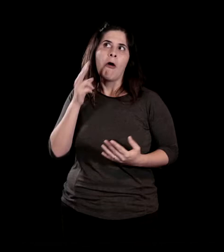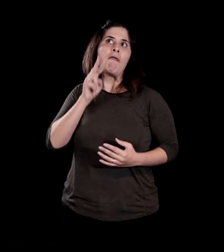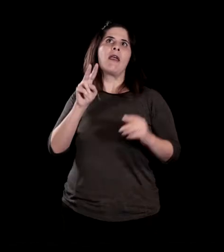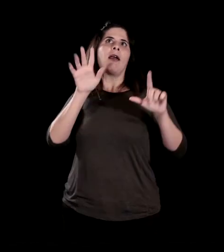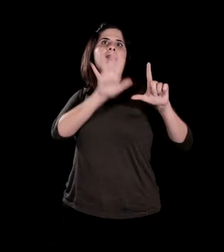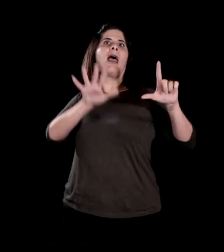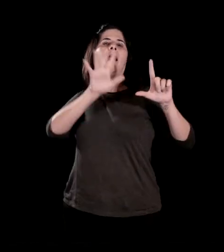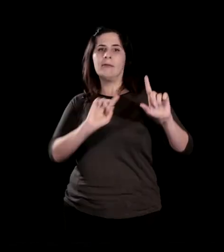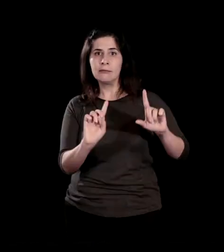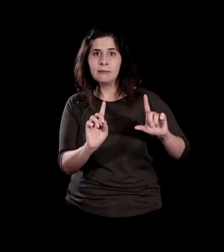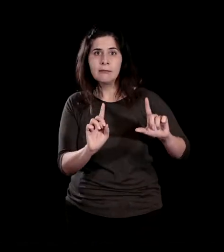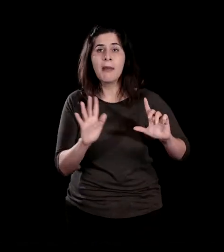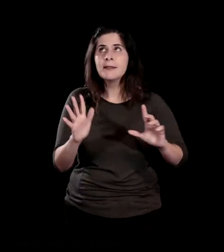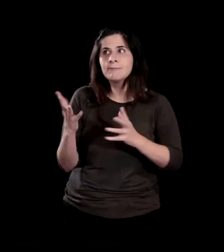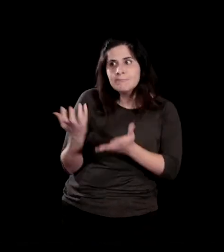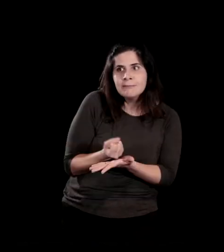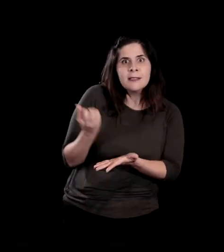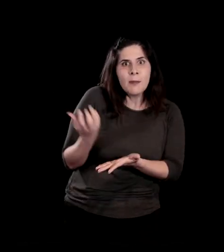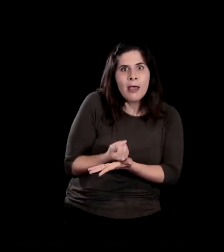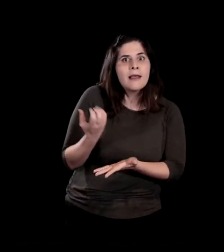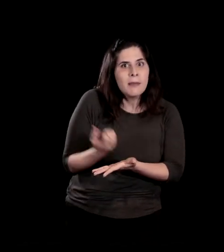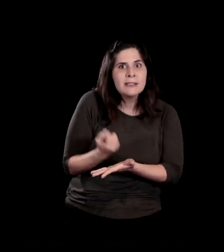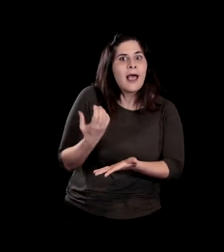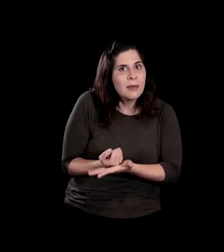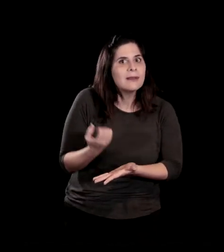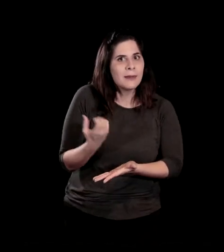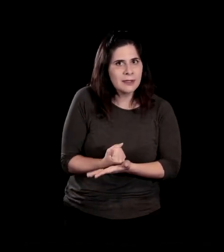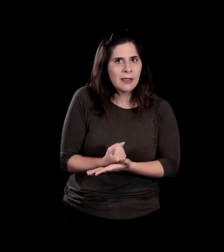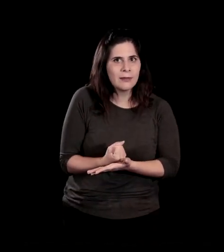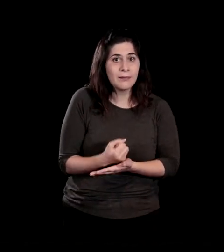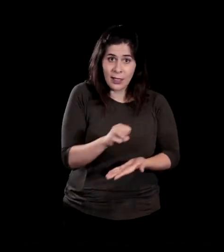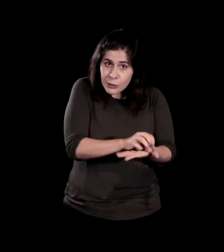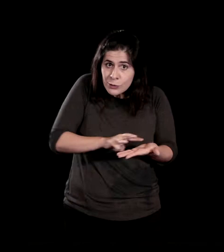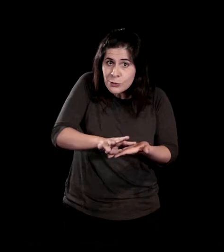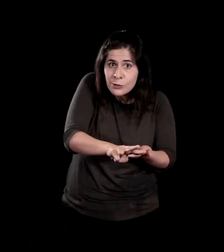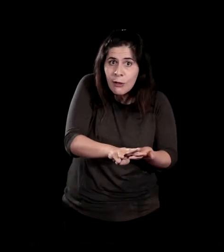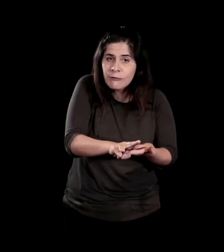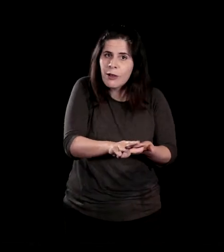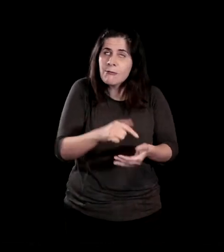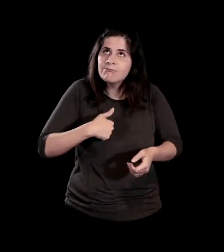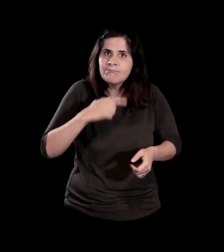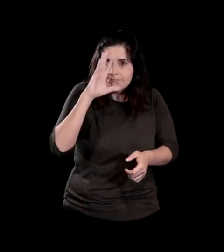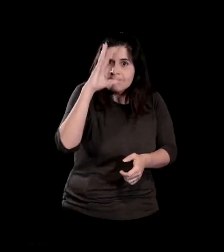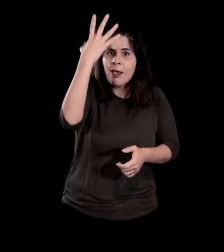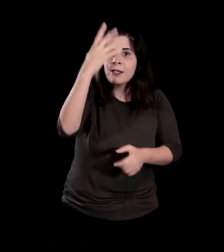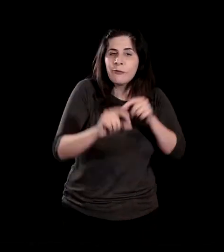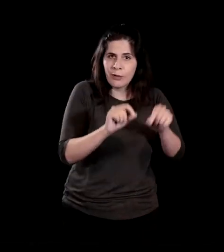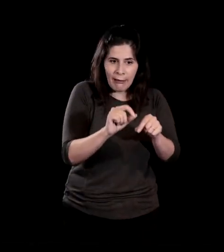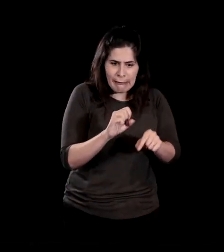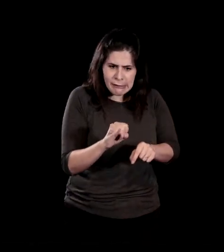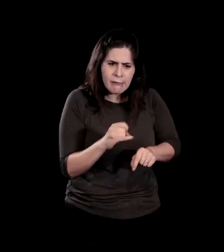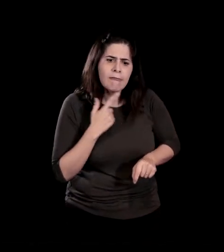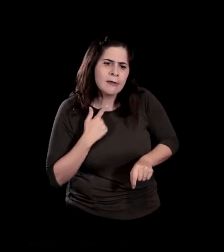don't see on the screen, but I continue to receive. And the software, we create the software that